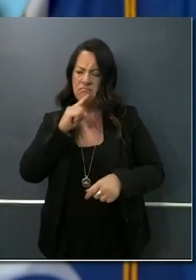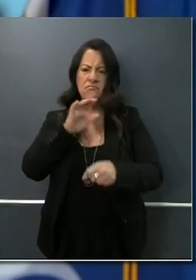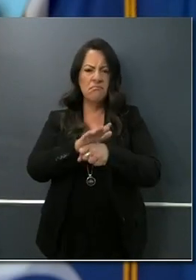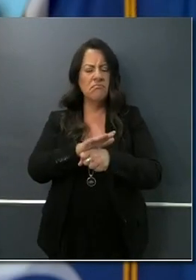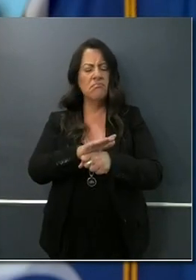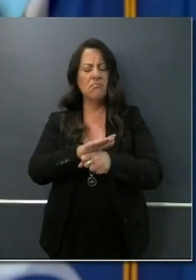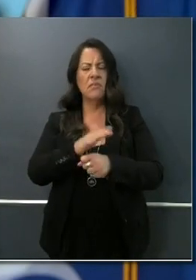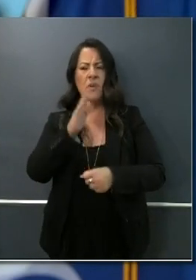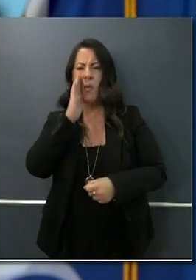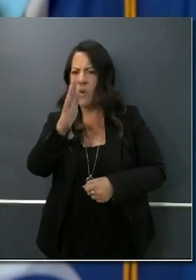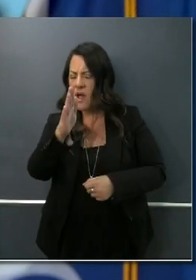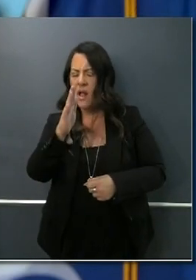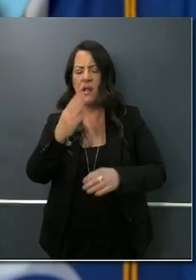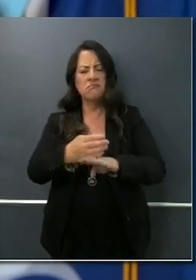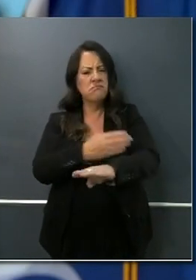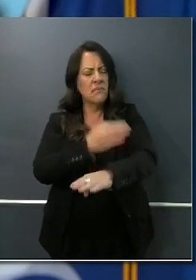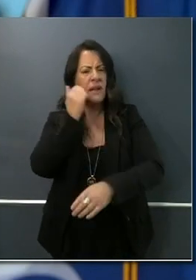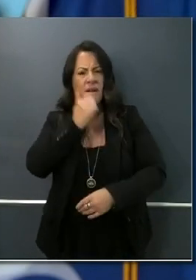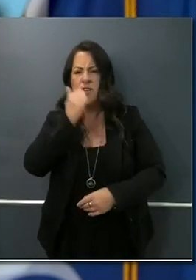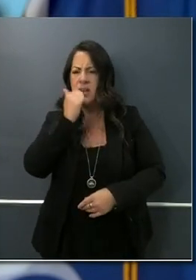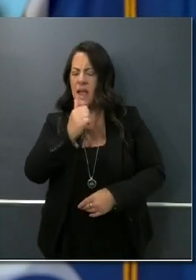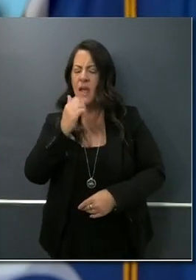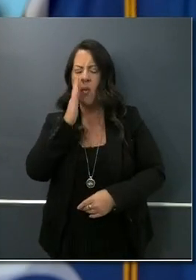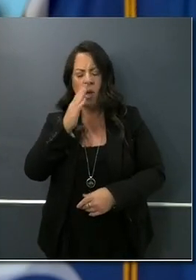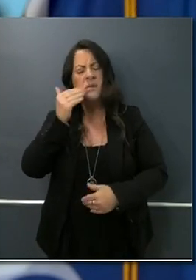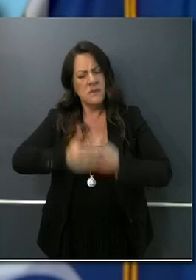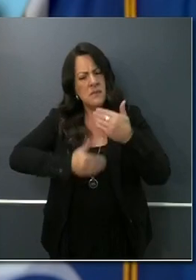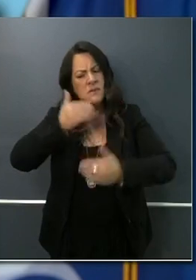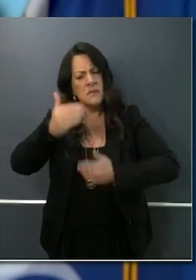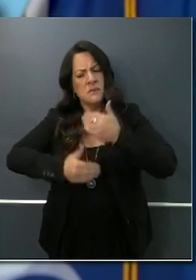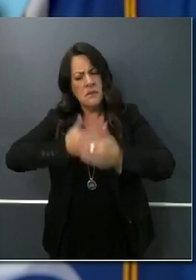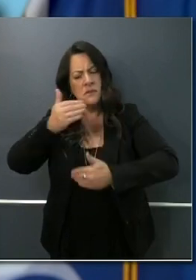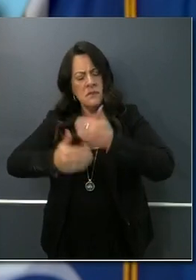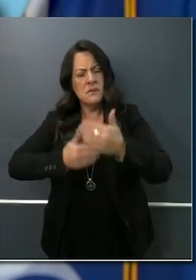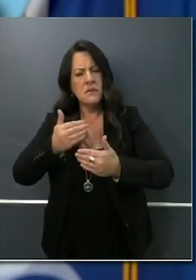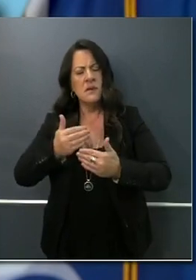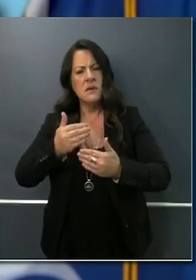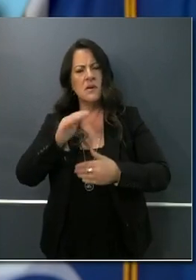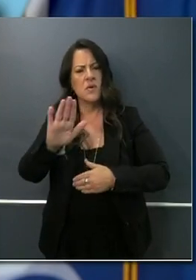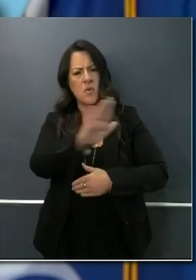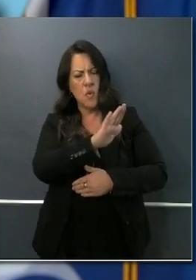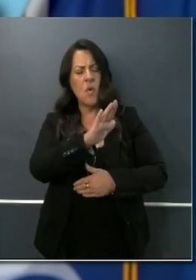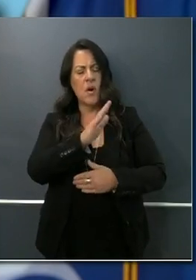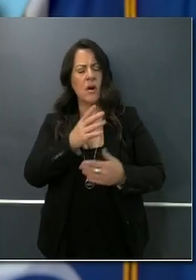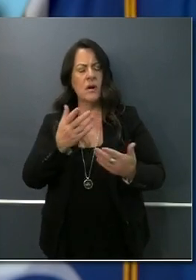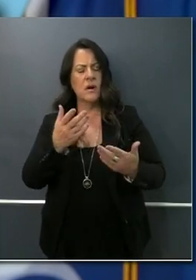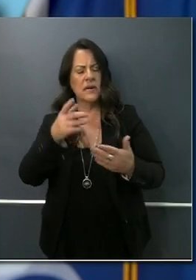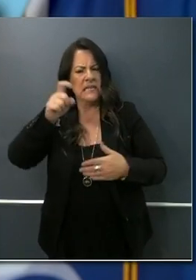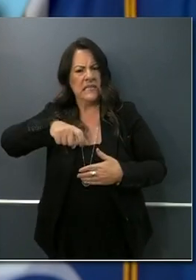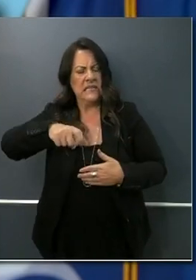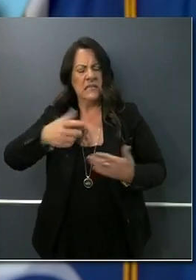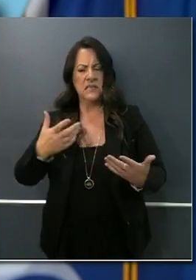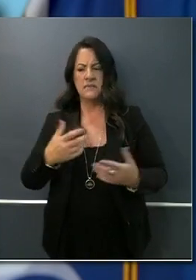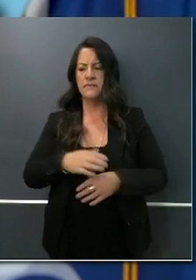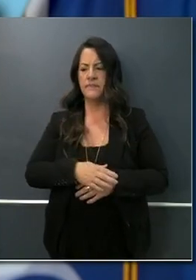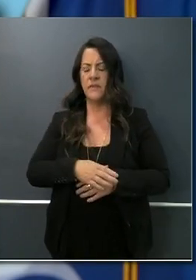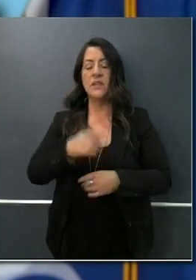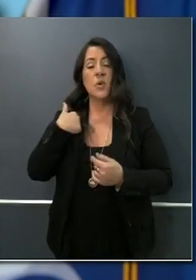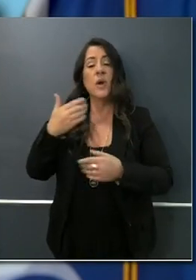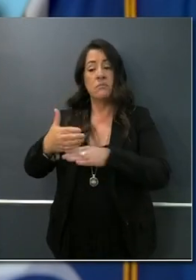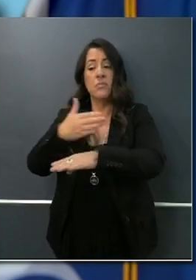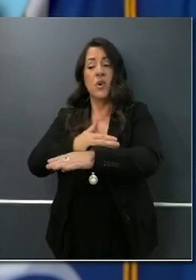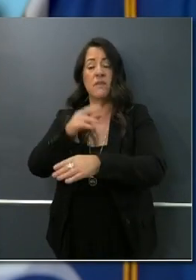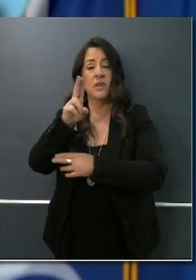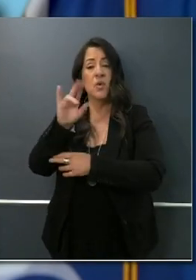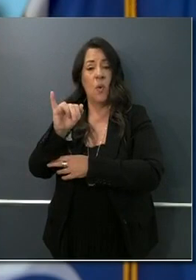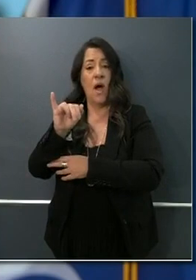doing better every single day. So I just wanted to update you on unemployment insurance claims as well. As we do